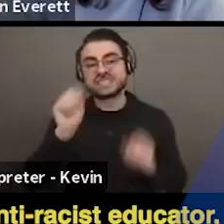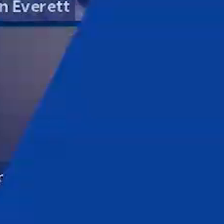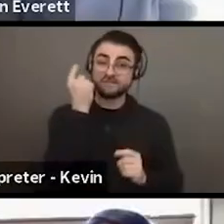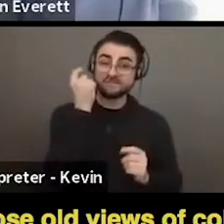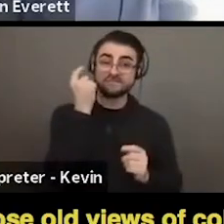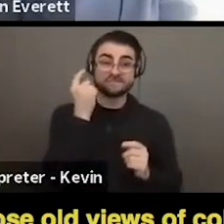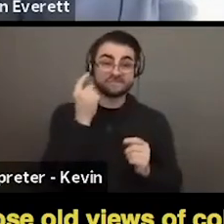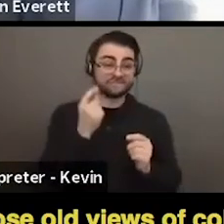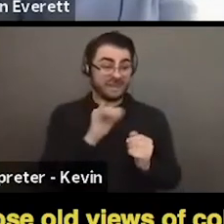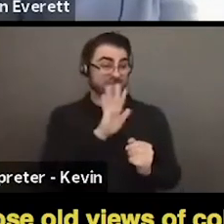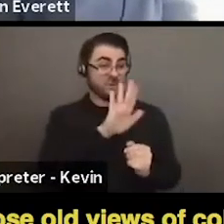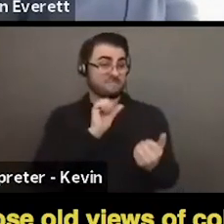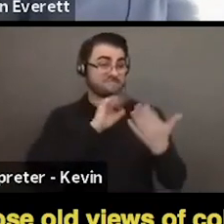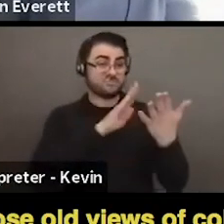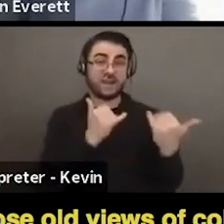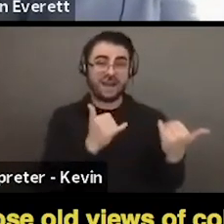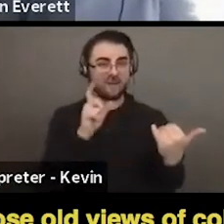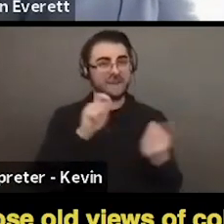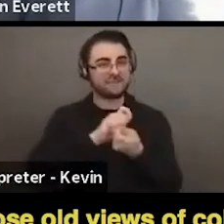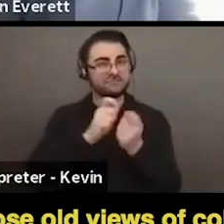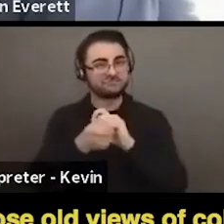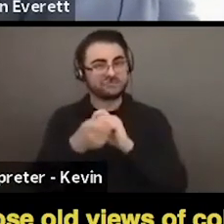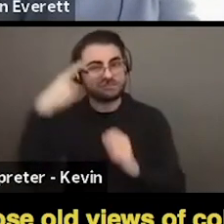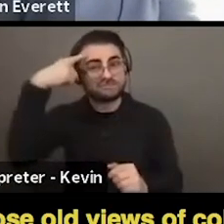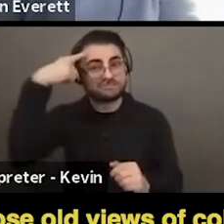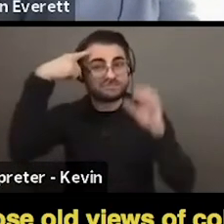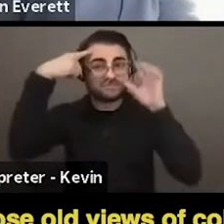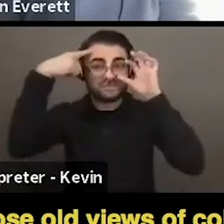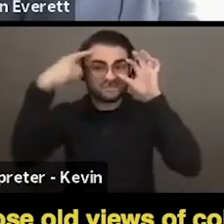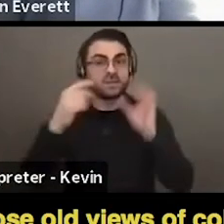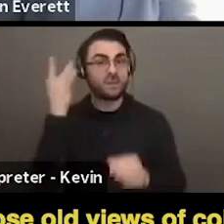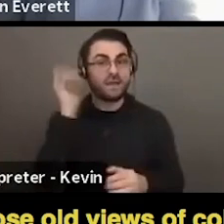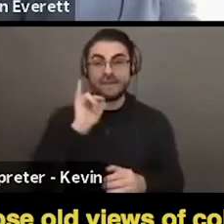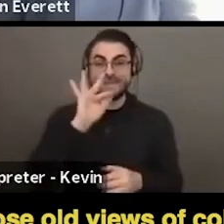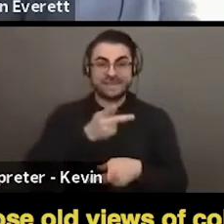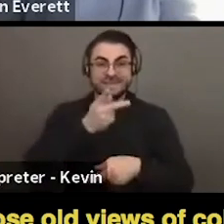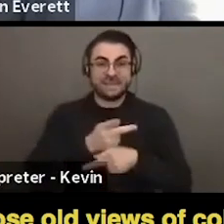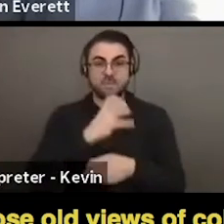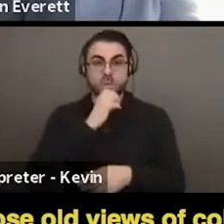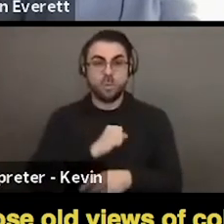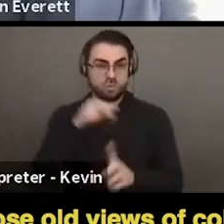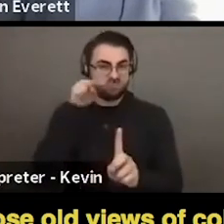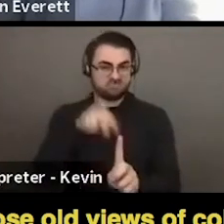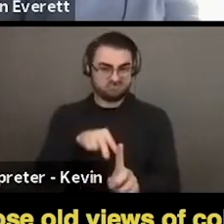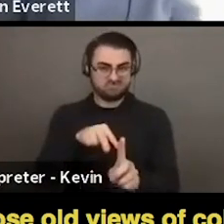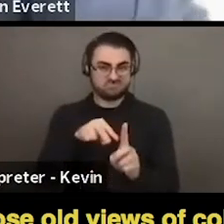profession. Because if you're going to keep with those old views of colonialism,